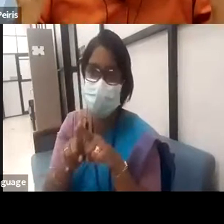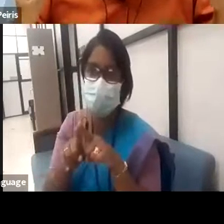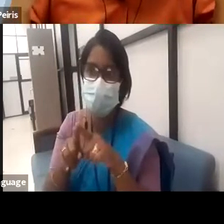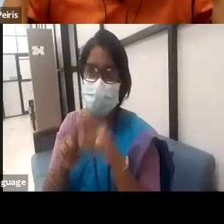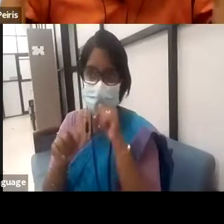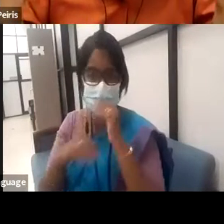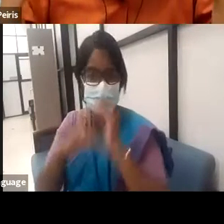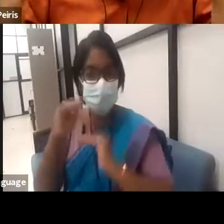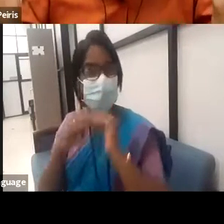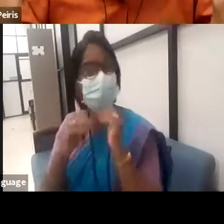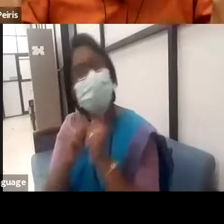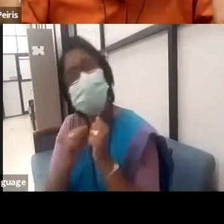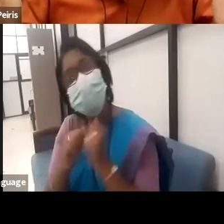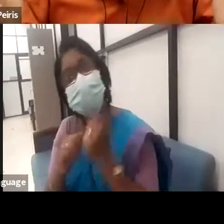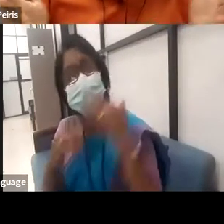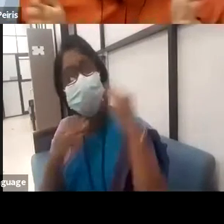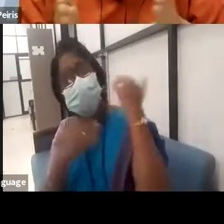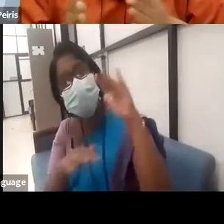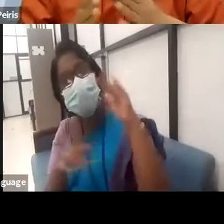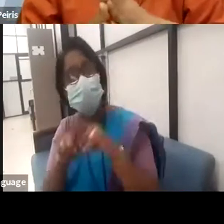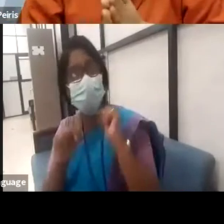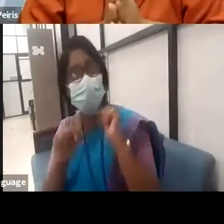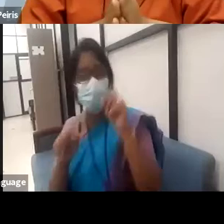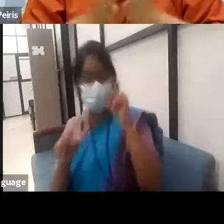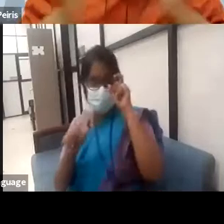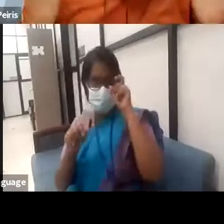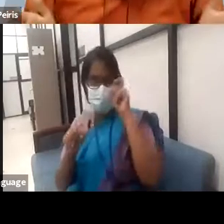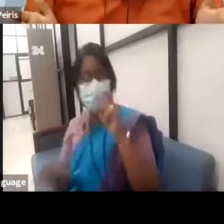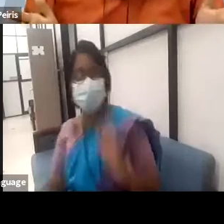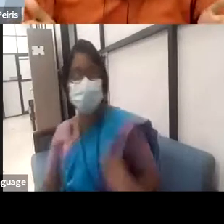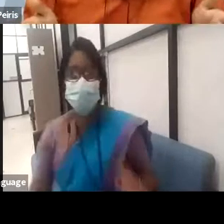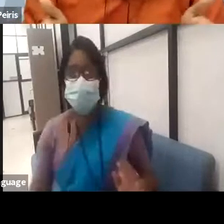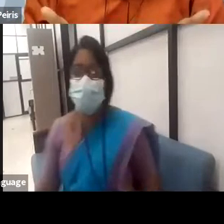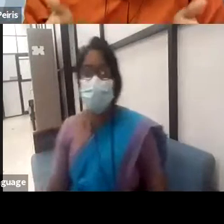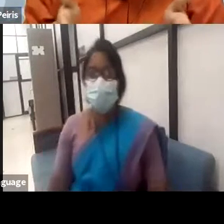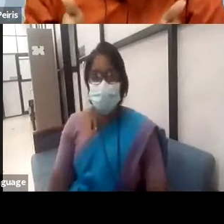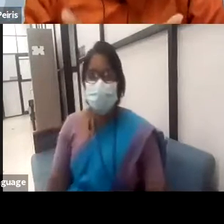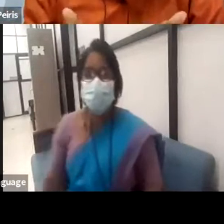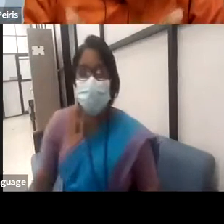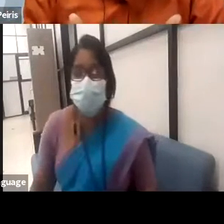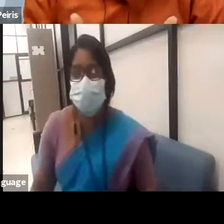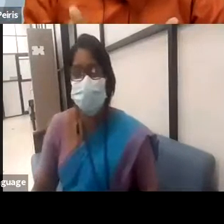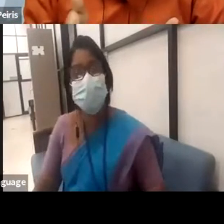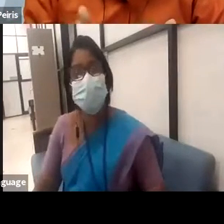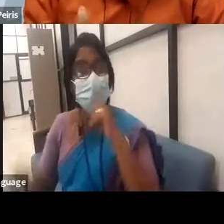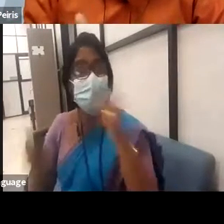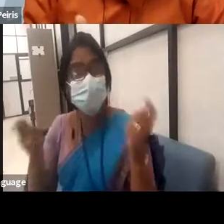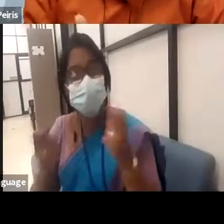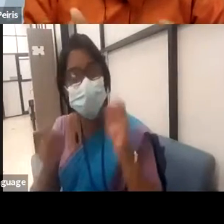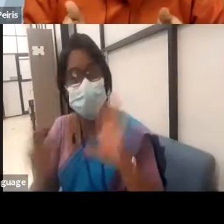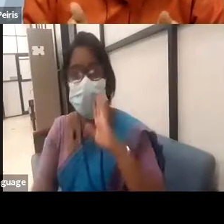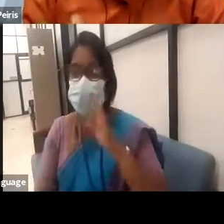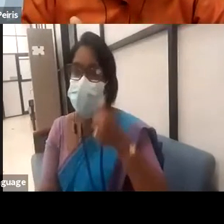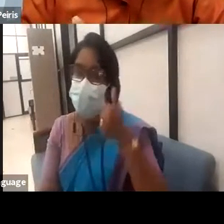exporting fabric into premium luxury markets. And I think the icing on the cake, and where it's really relevant to this conversation on